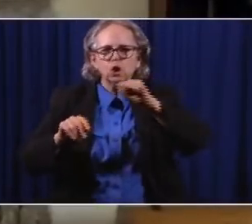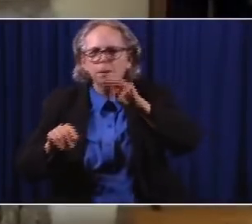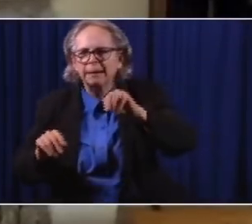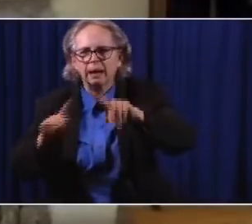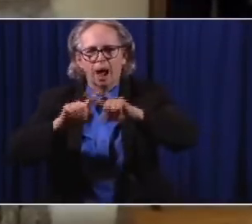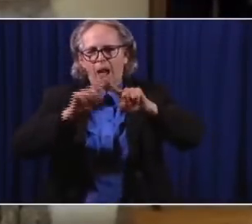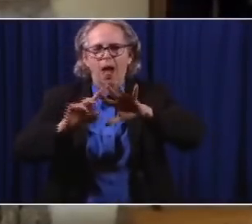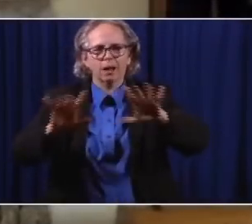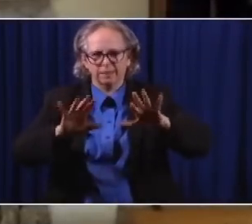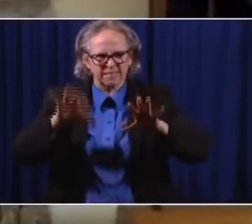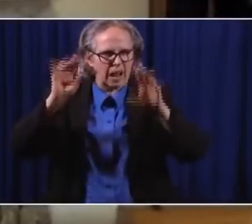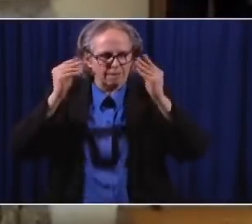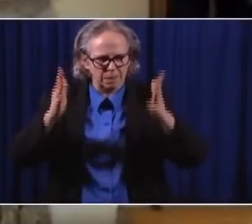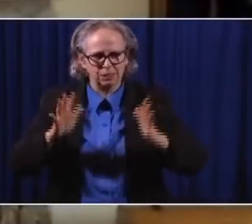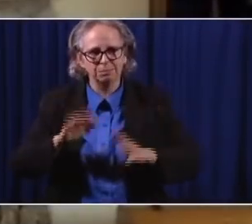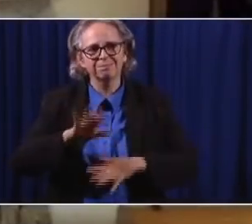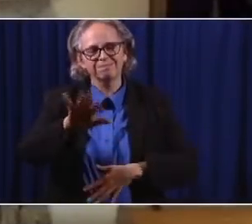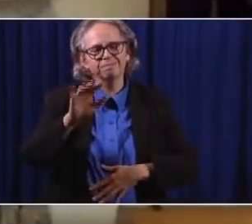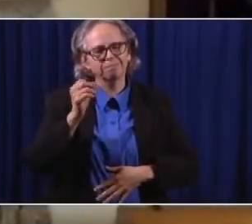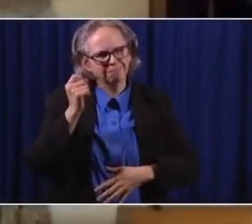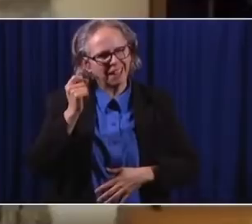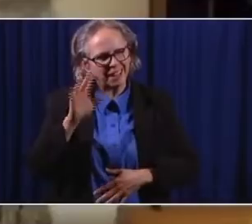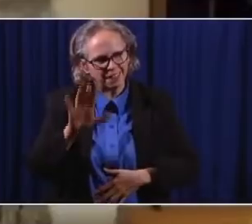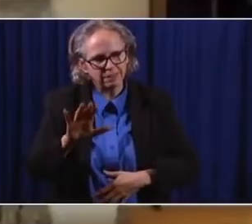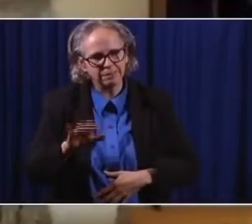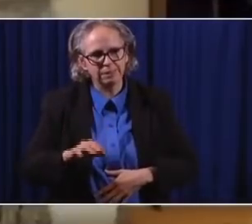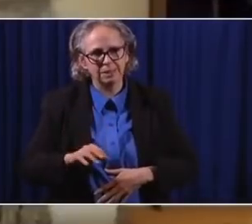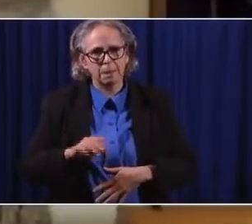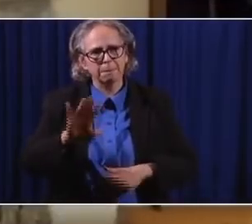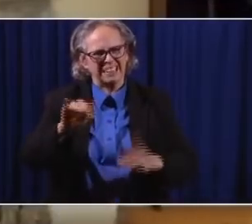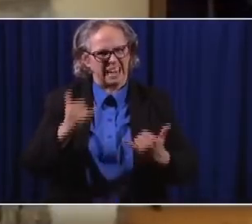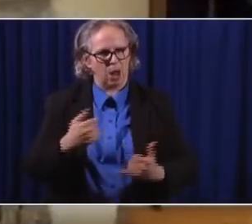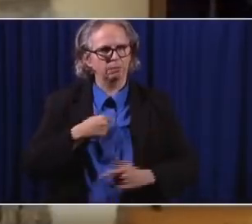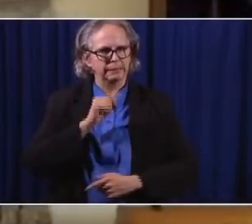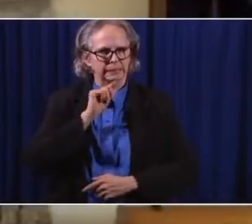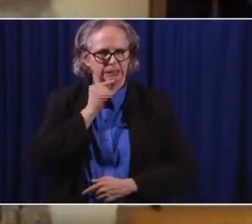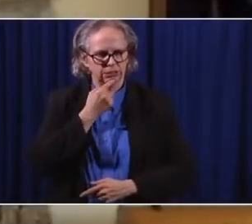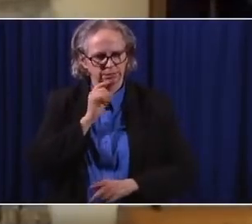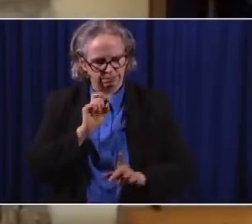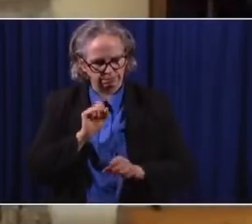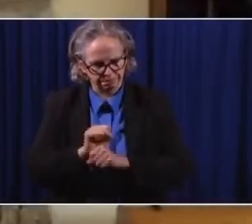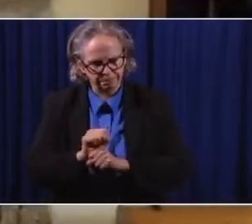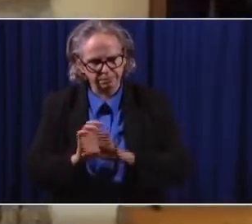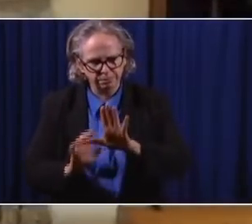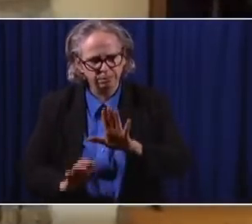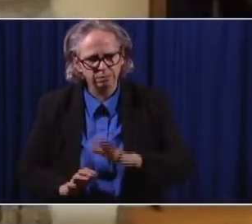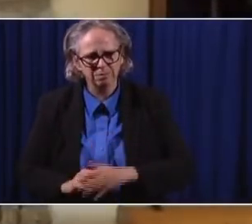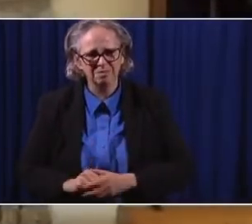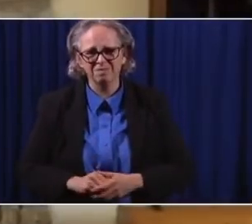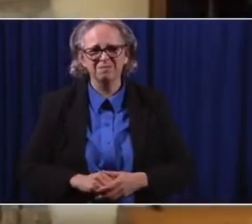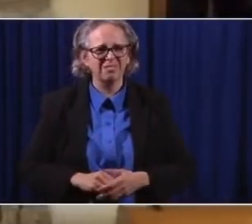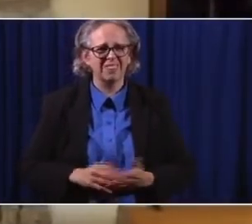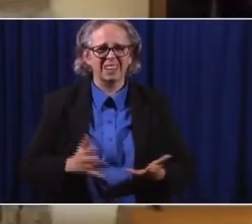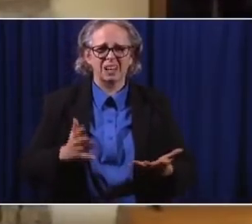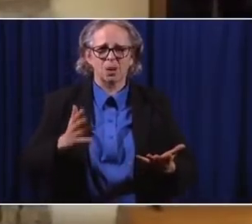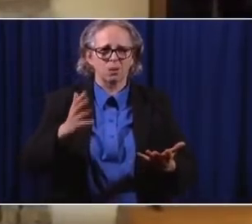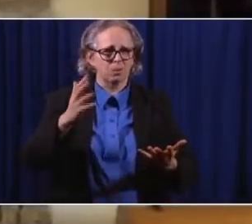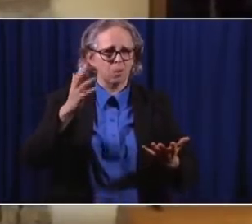understand that. But I think, in all seriousness, part of it is people are just tired. They're sick